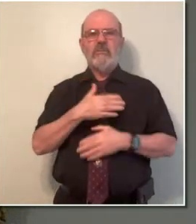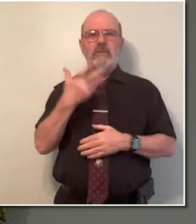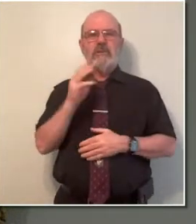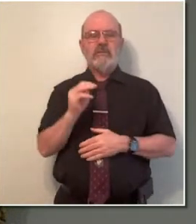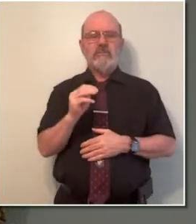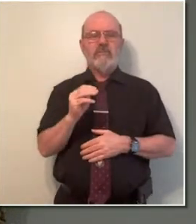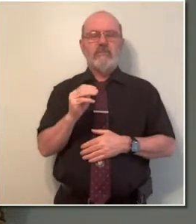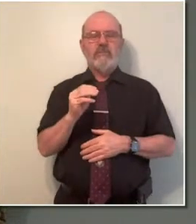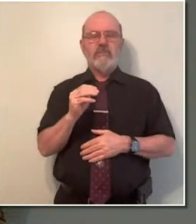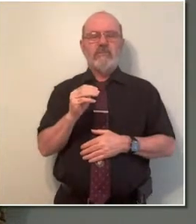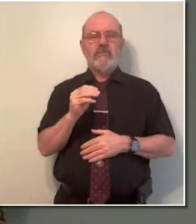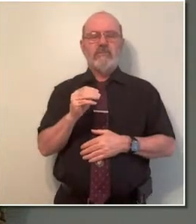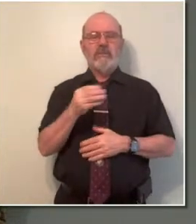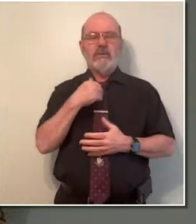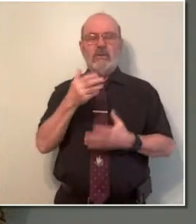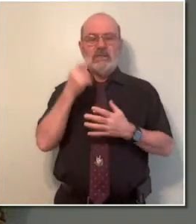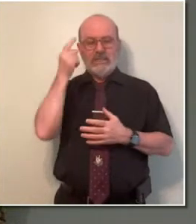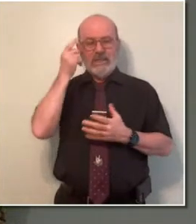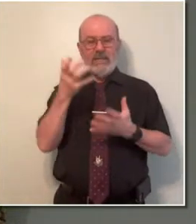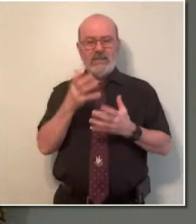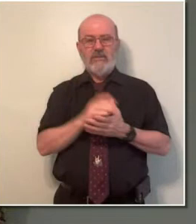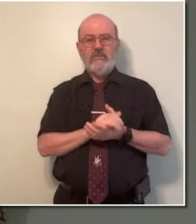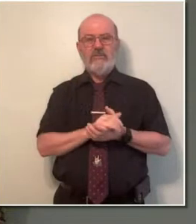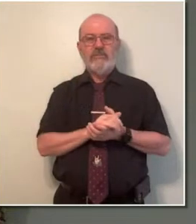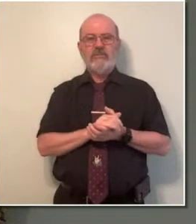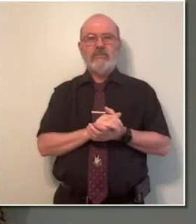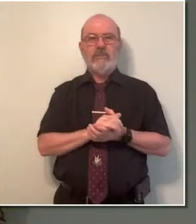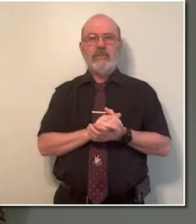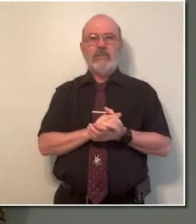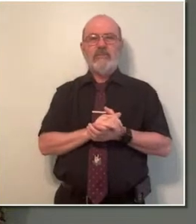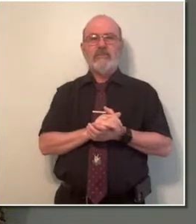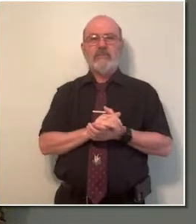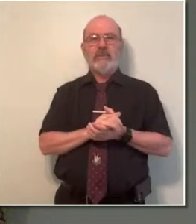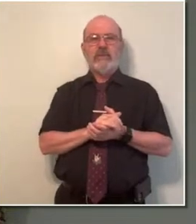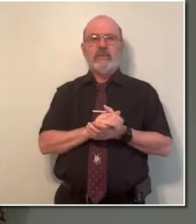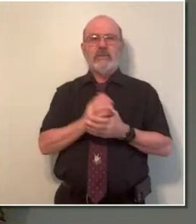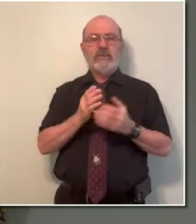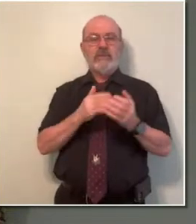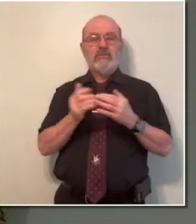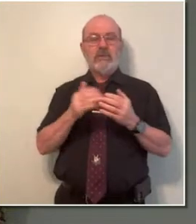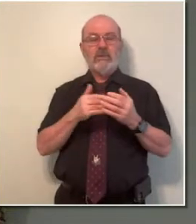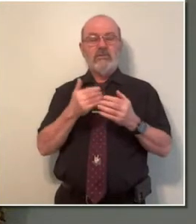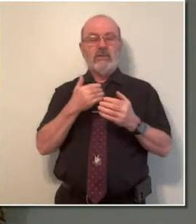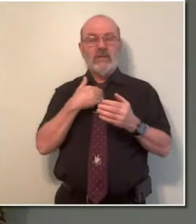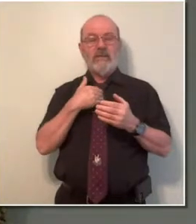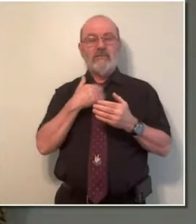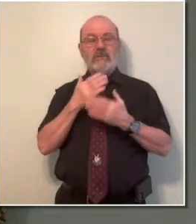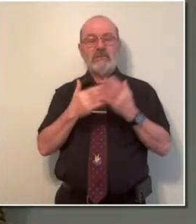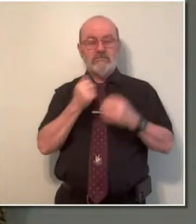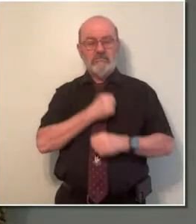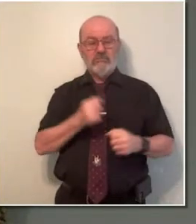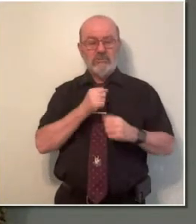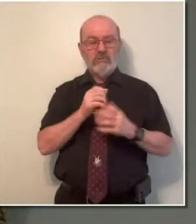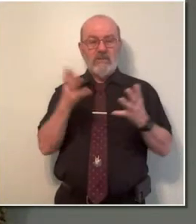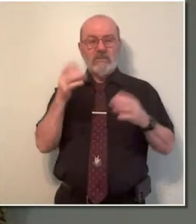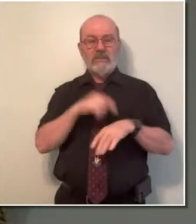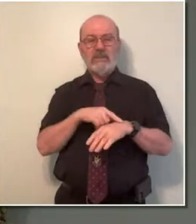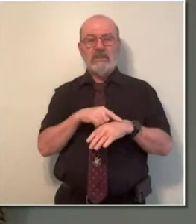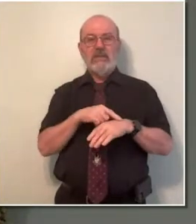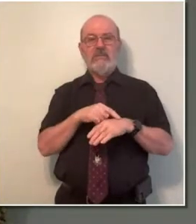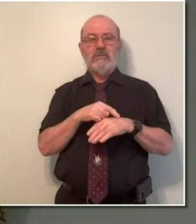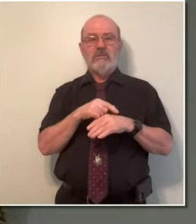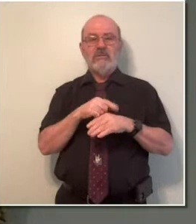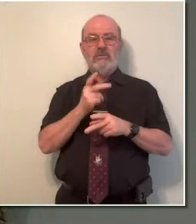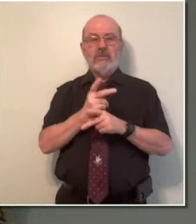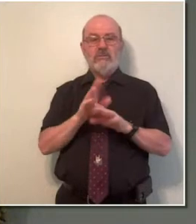They'd rather have daddy there. I'm of the mindset now that either way, you're going to have some regret as to how much time you spent with your children. You